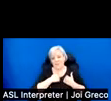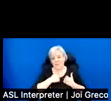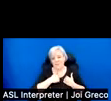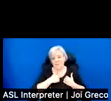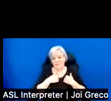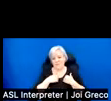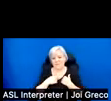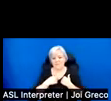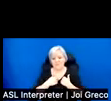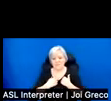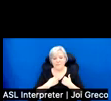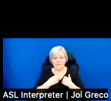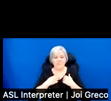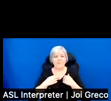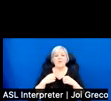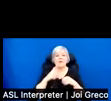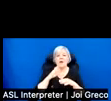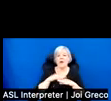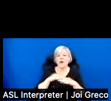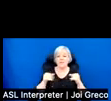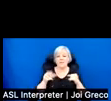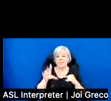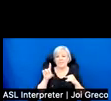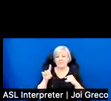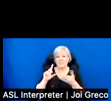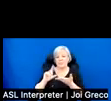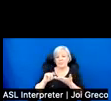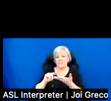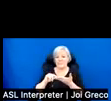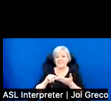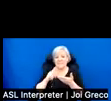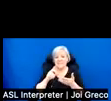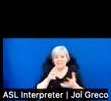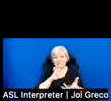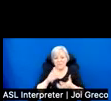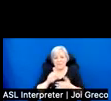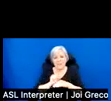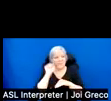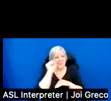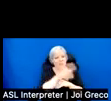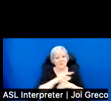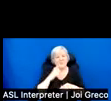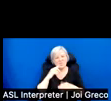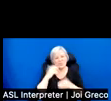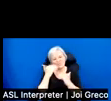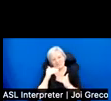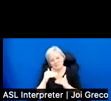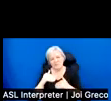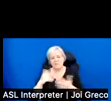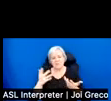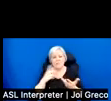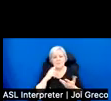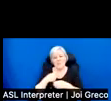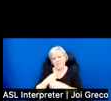course, the teaching team had to complete any 3D printing of prototypes and ship them to the clients. So these restrictions decreased the amount of time students had